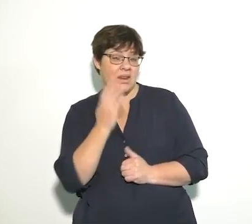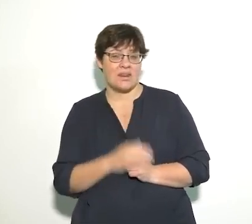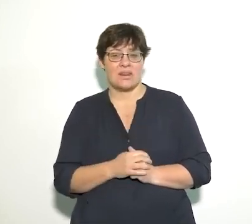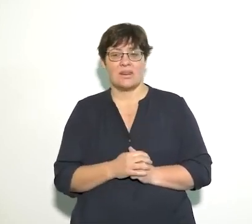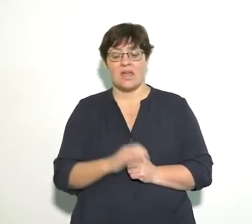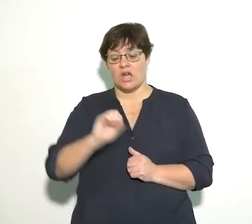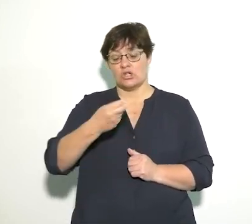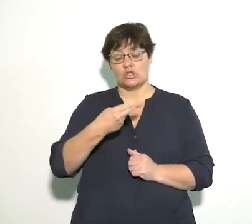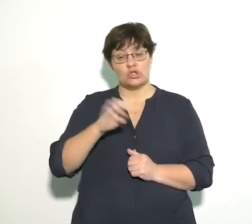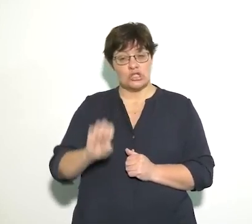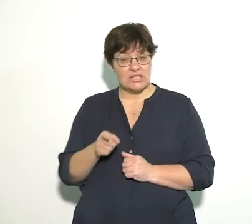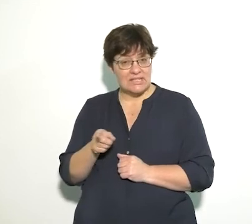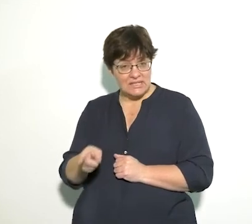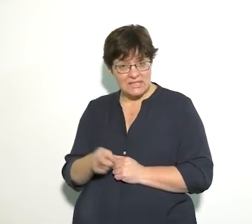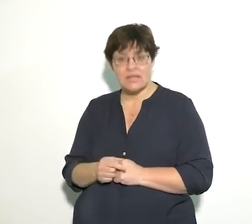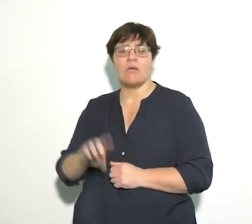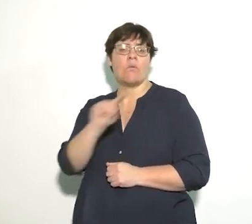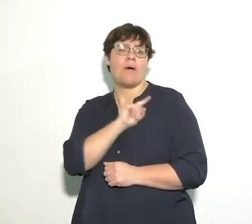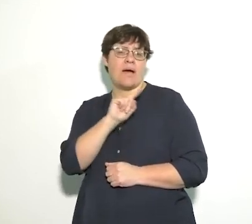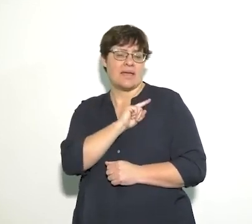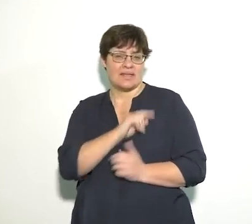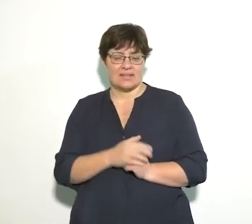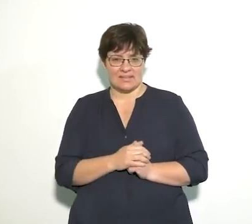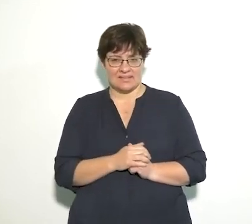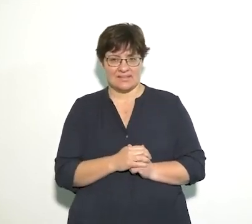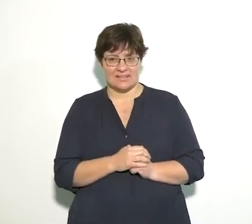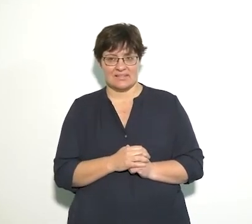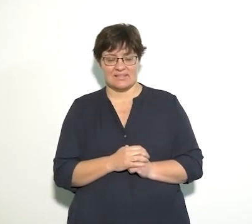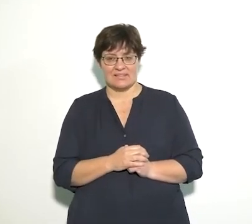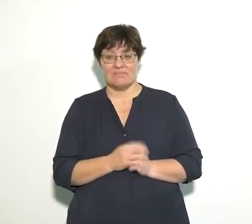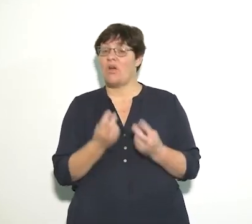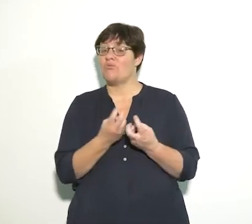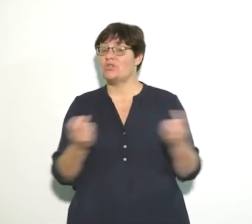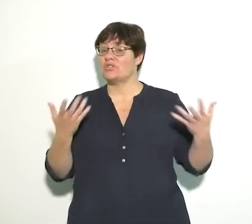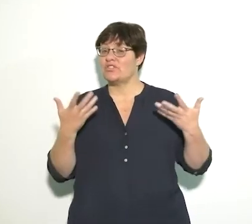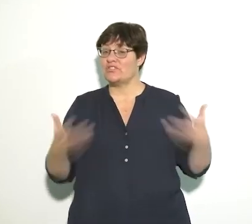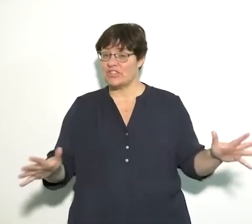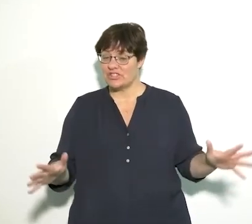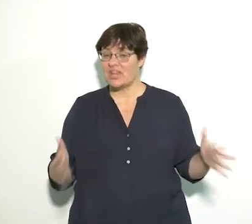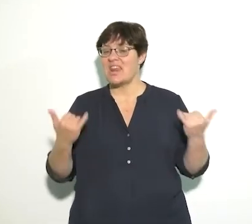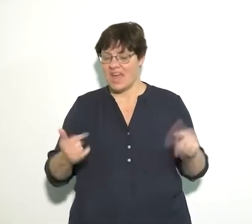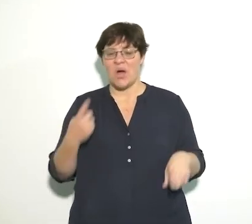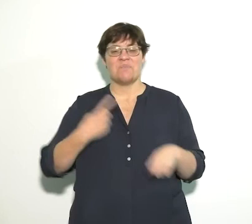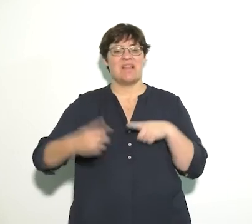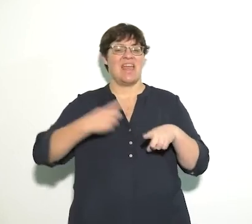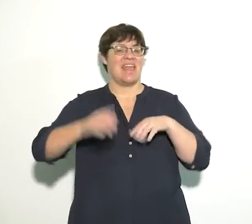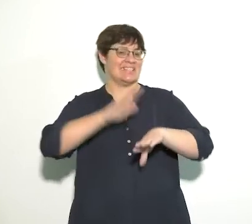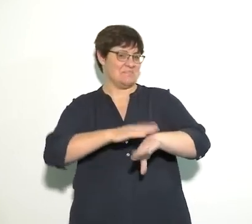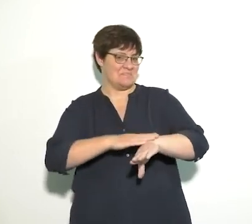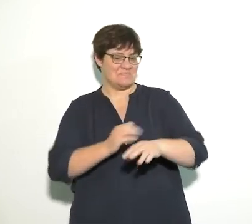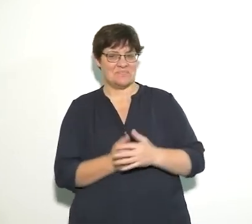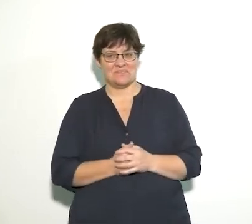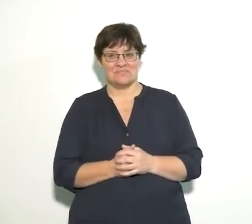when, she, and why. Now that all our resources are made, it's time to play.